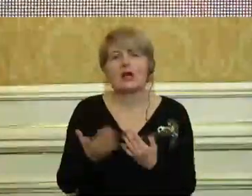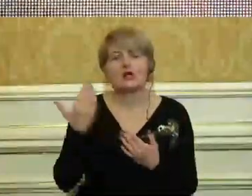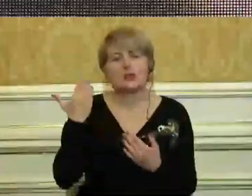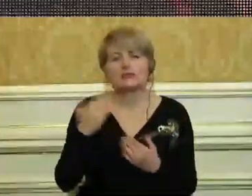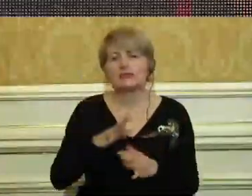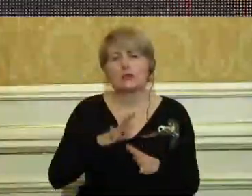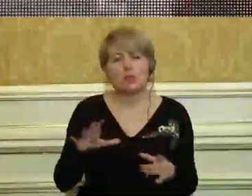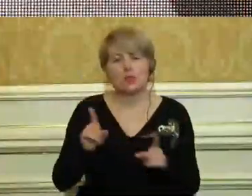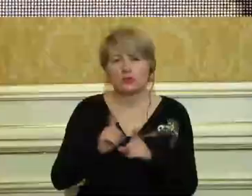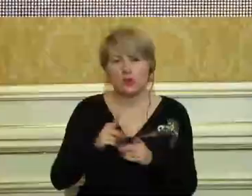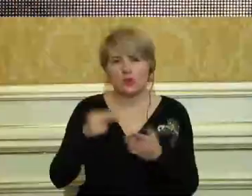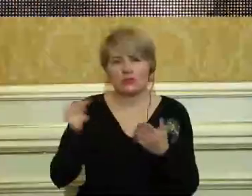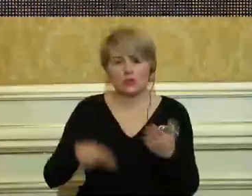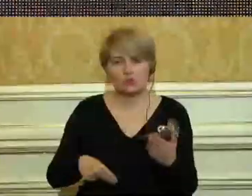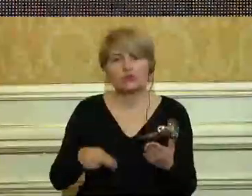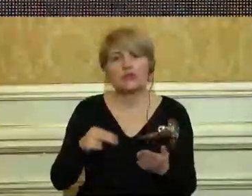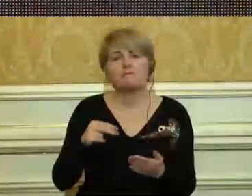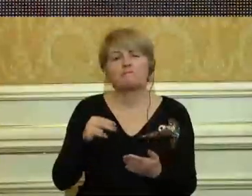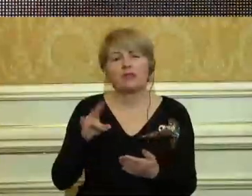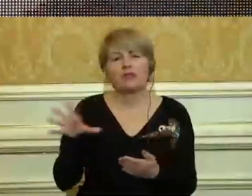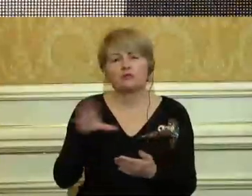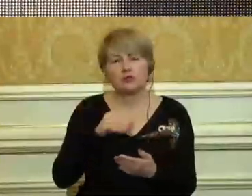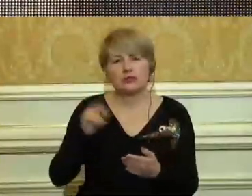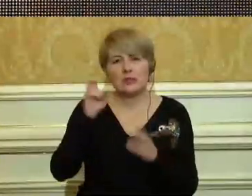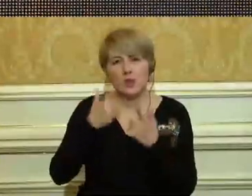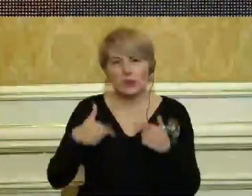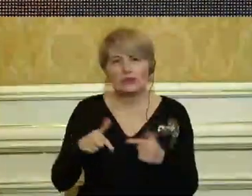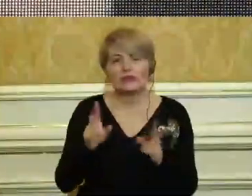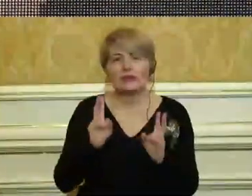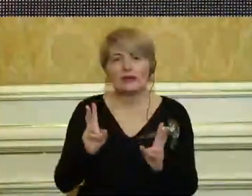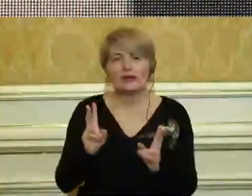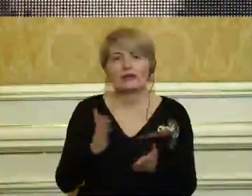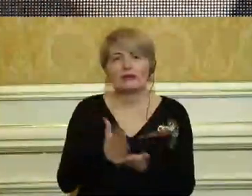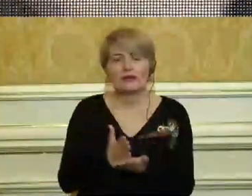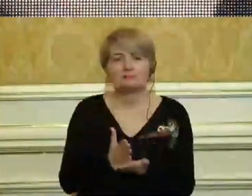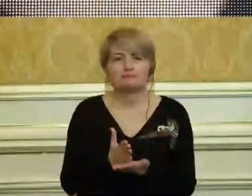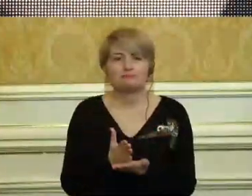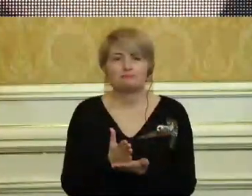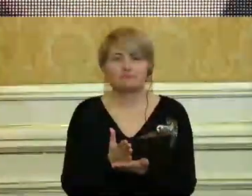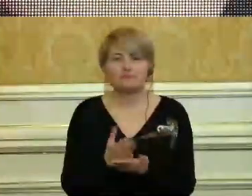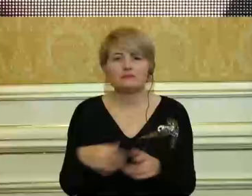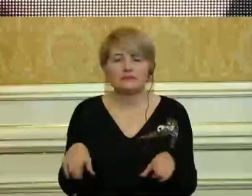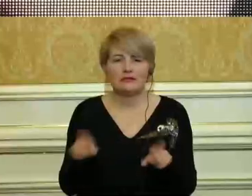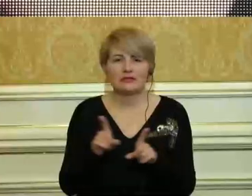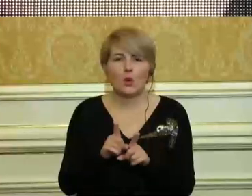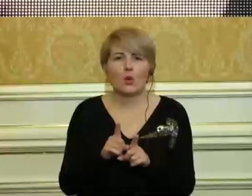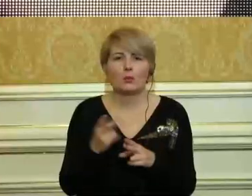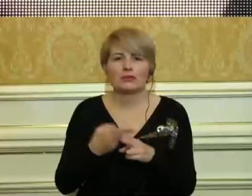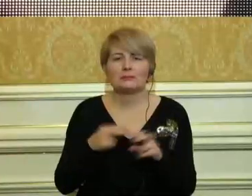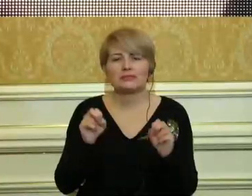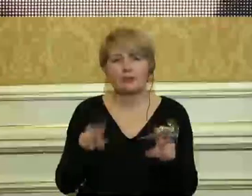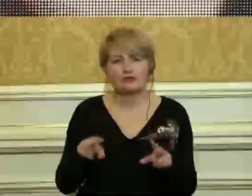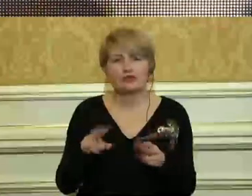the Balkan countries and that still are in a very fragile situation, some of